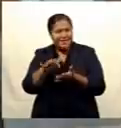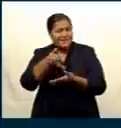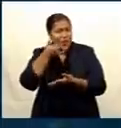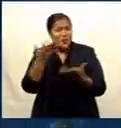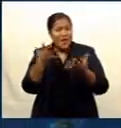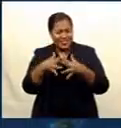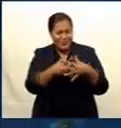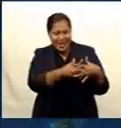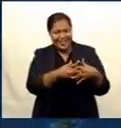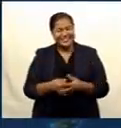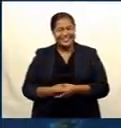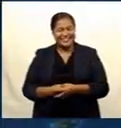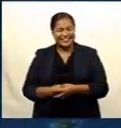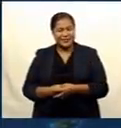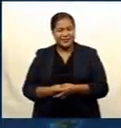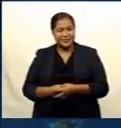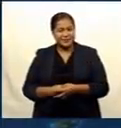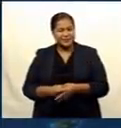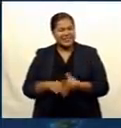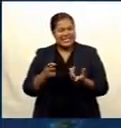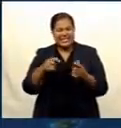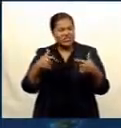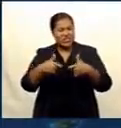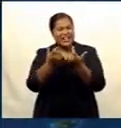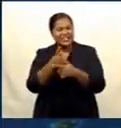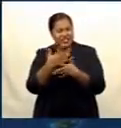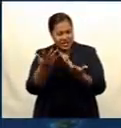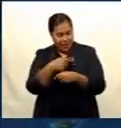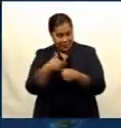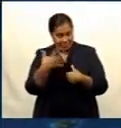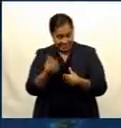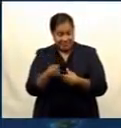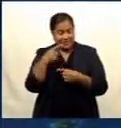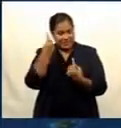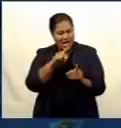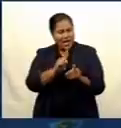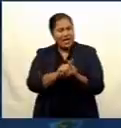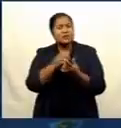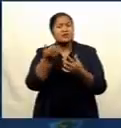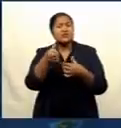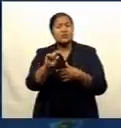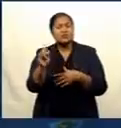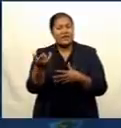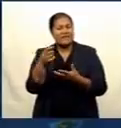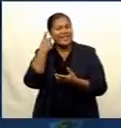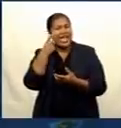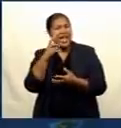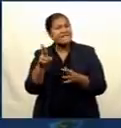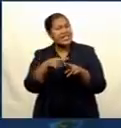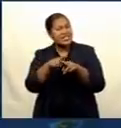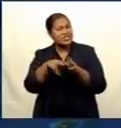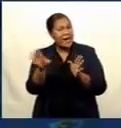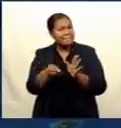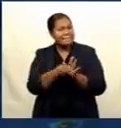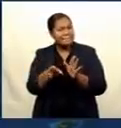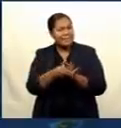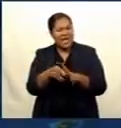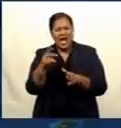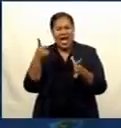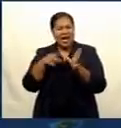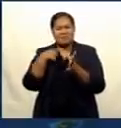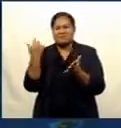Division. The challenge that we are currently facing now is with the use of the Care Fiji app. A lot of us do